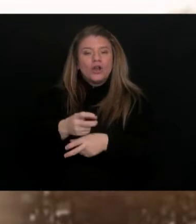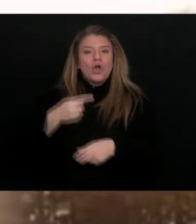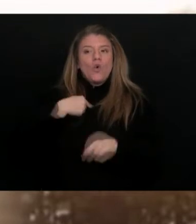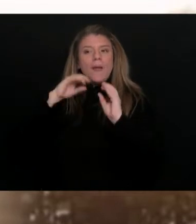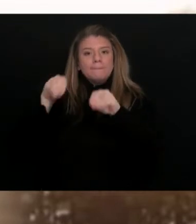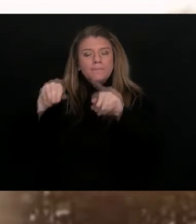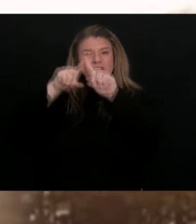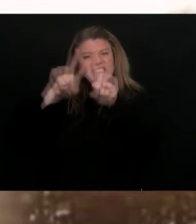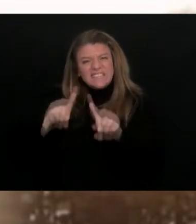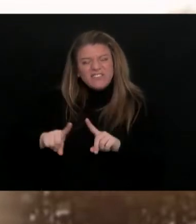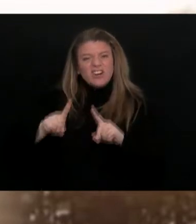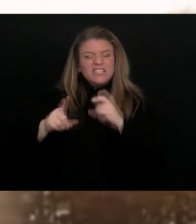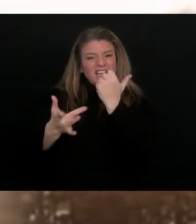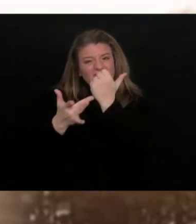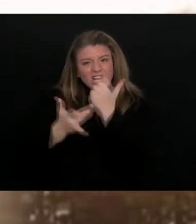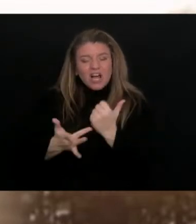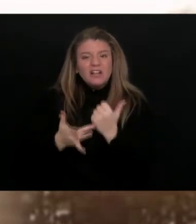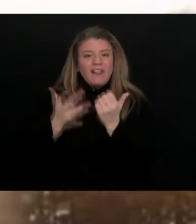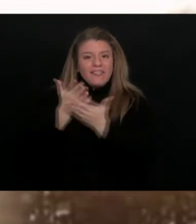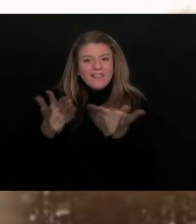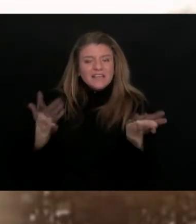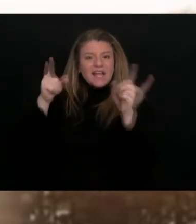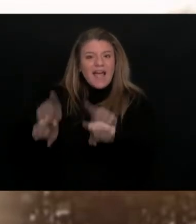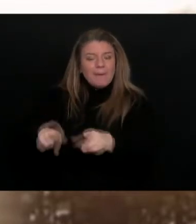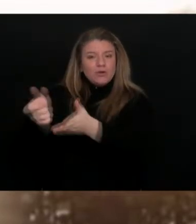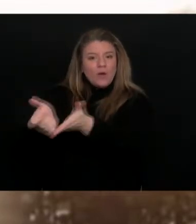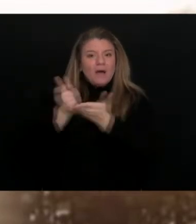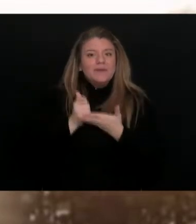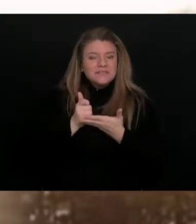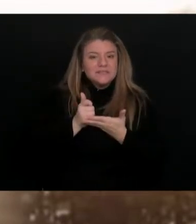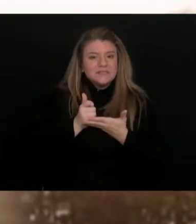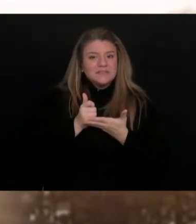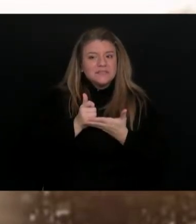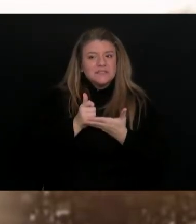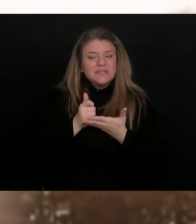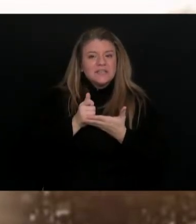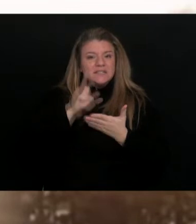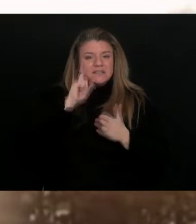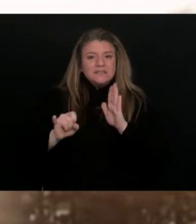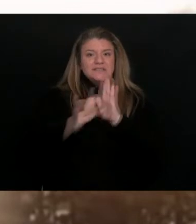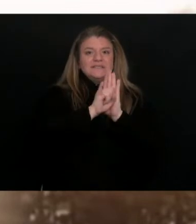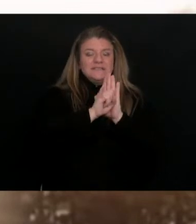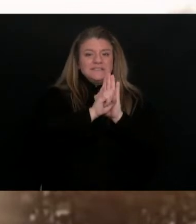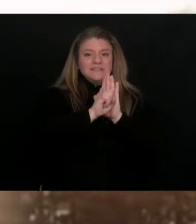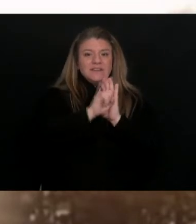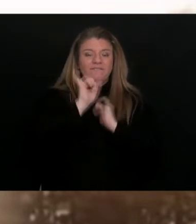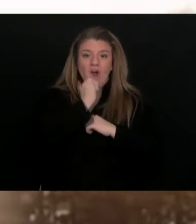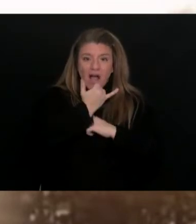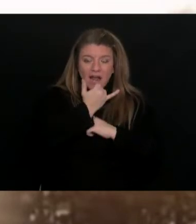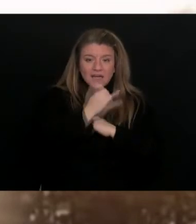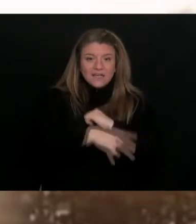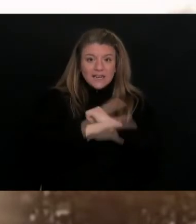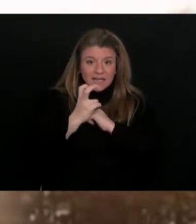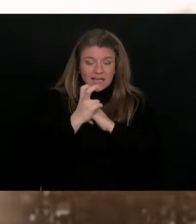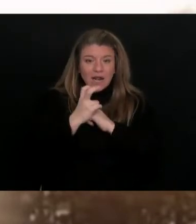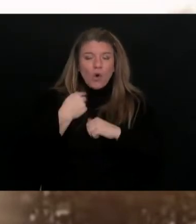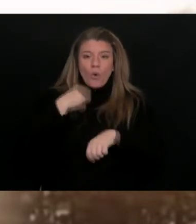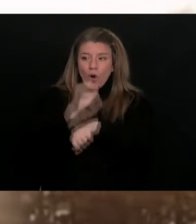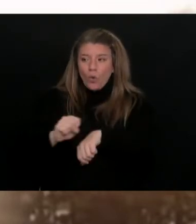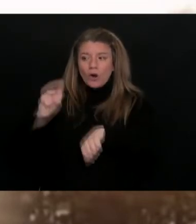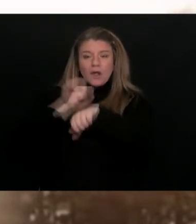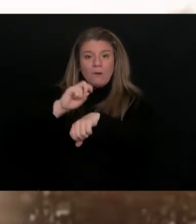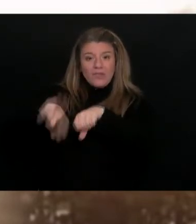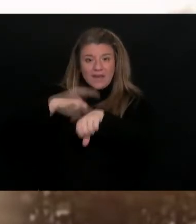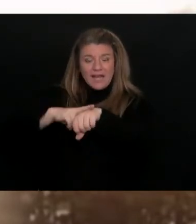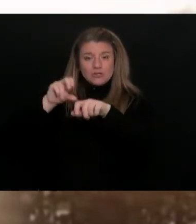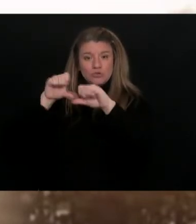different technological tools that help us detect fraud. We're currently working with the National Association of